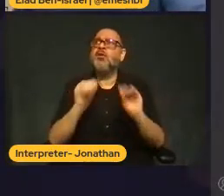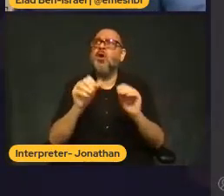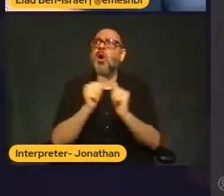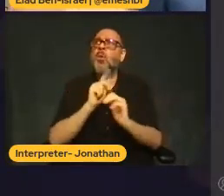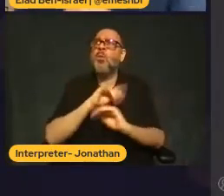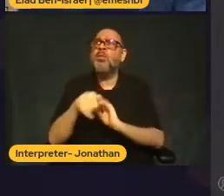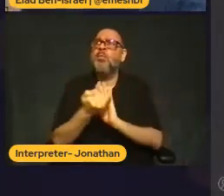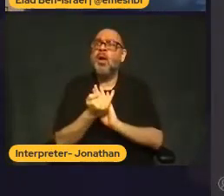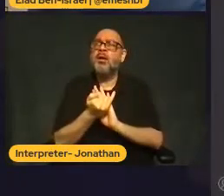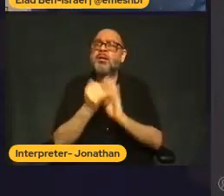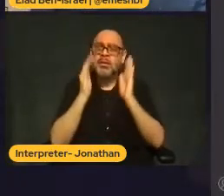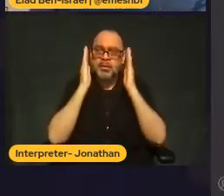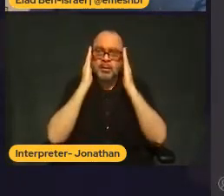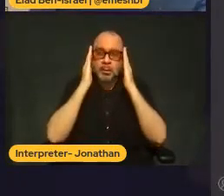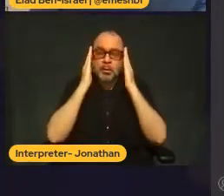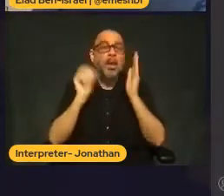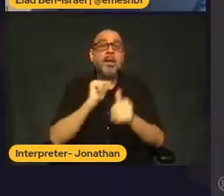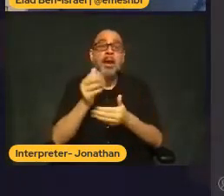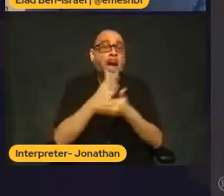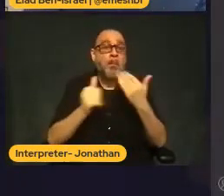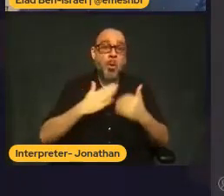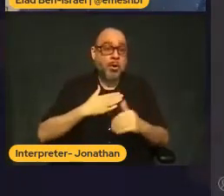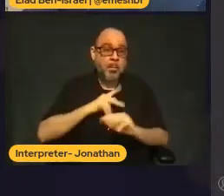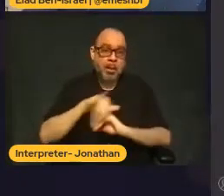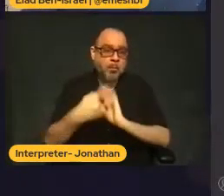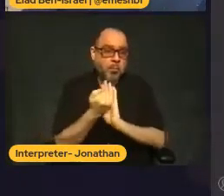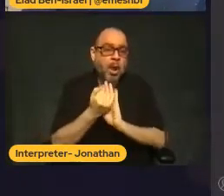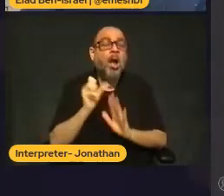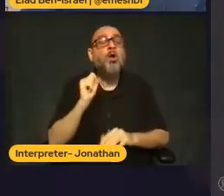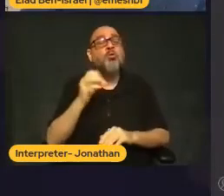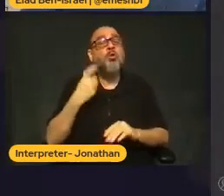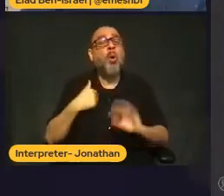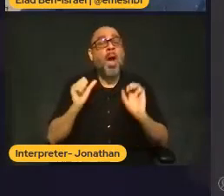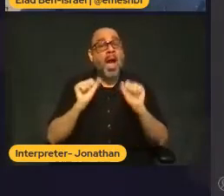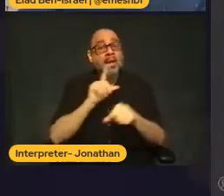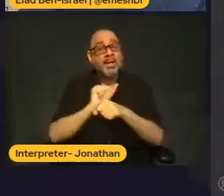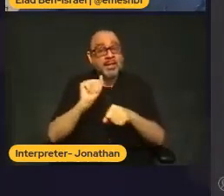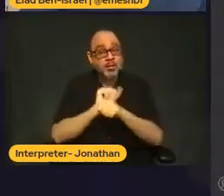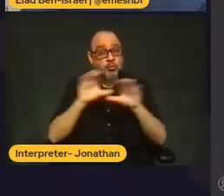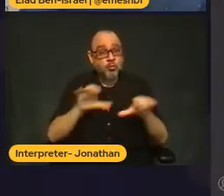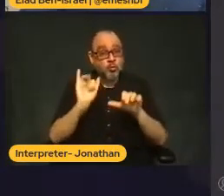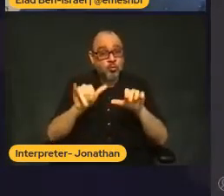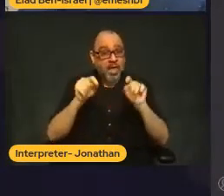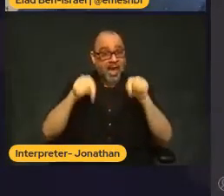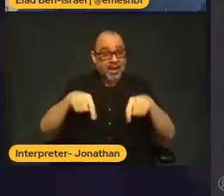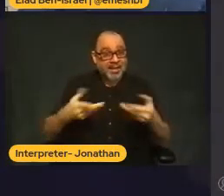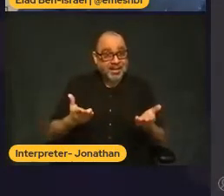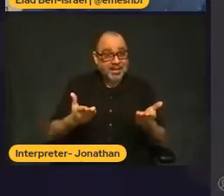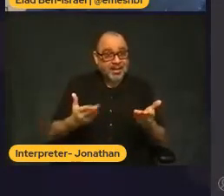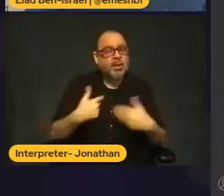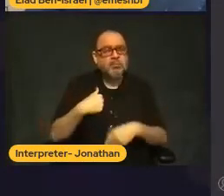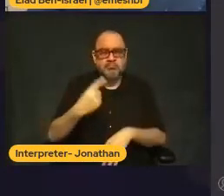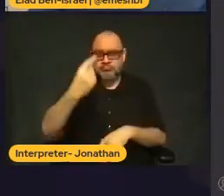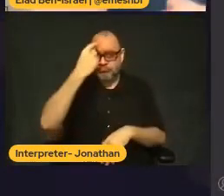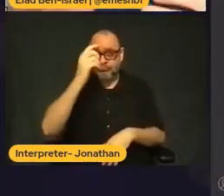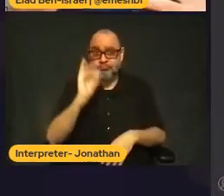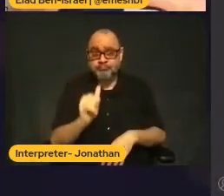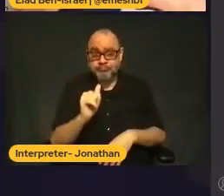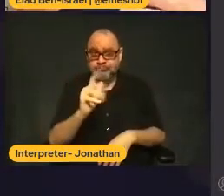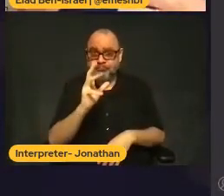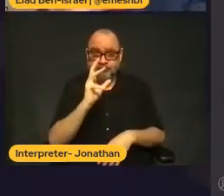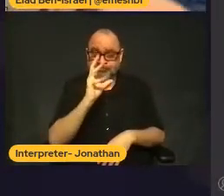not part of my project dependencies. So I can literally do that here, which is I think pretty interesting to like think